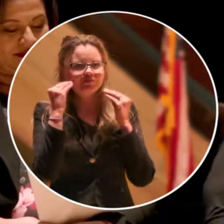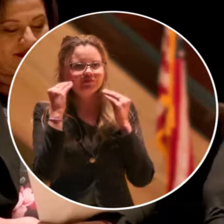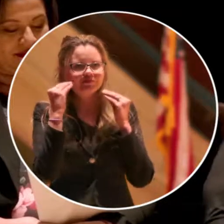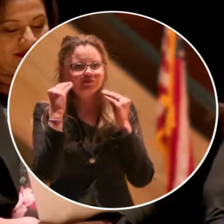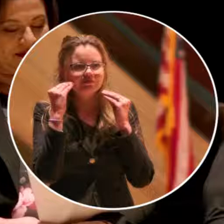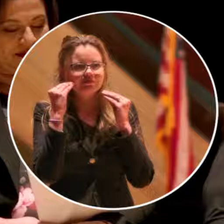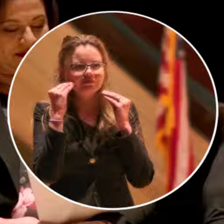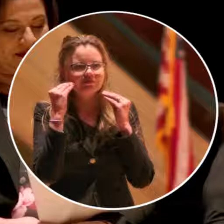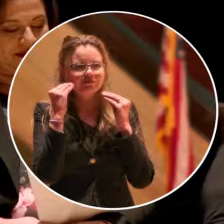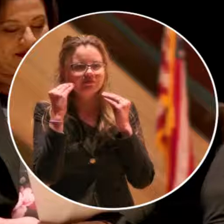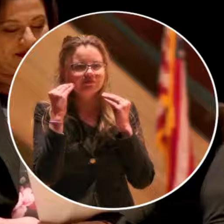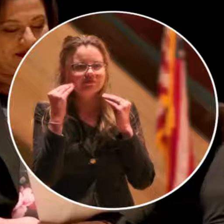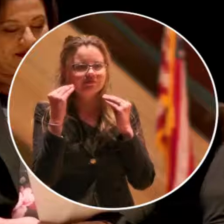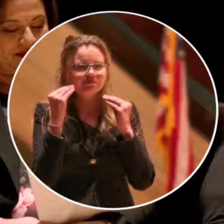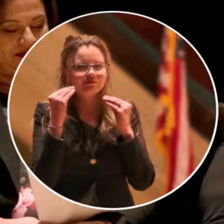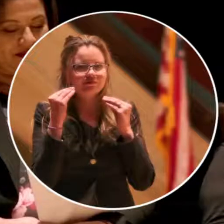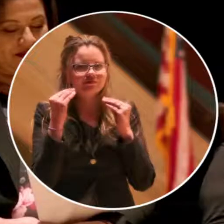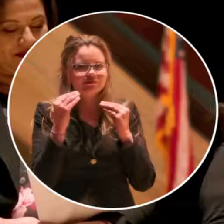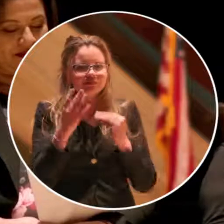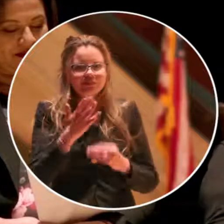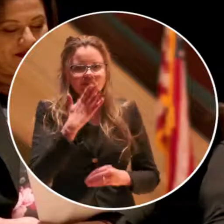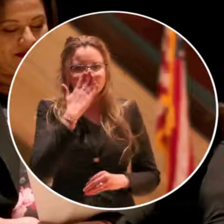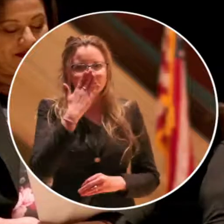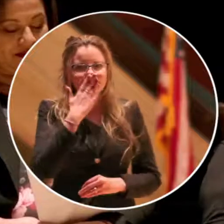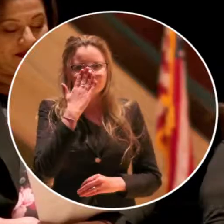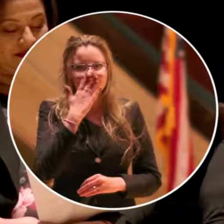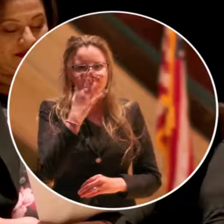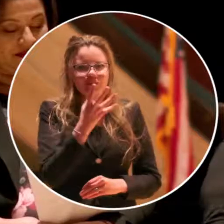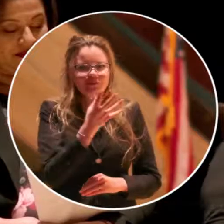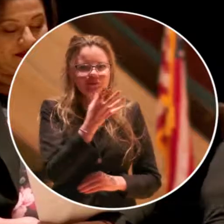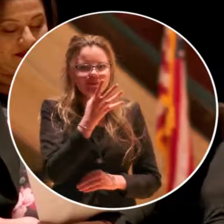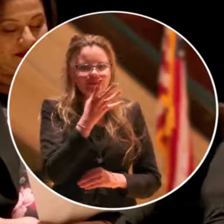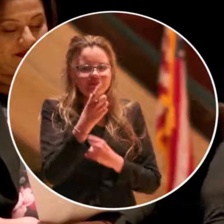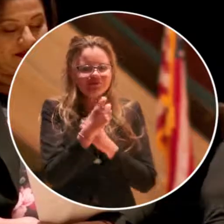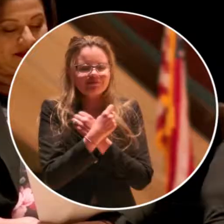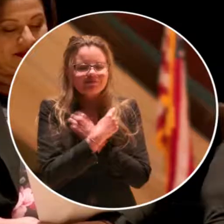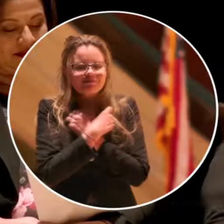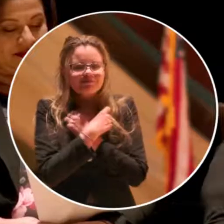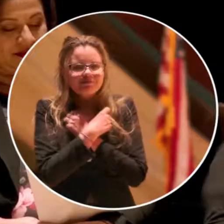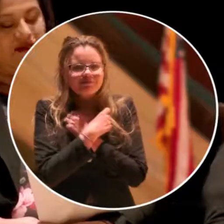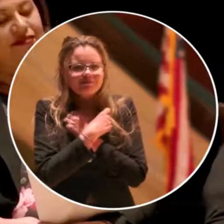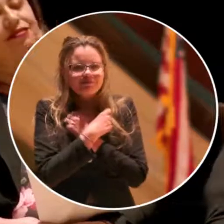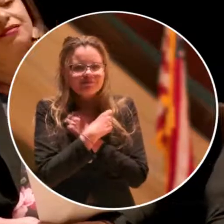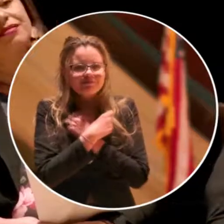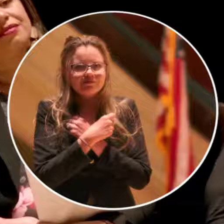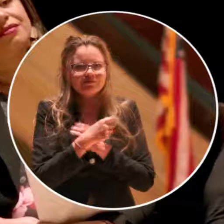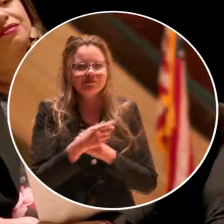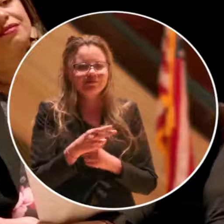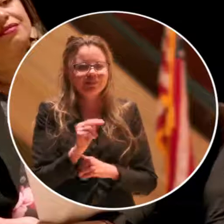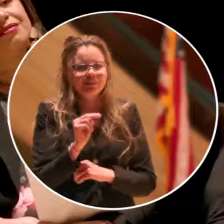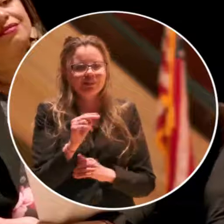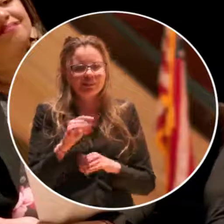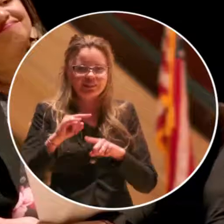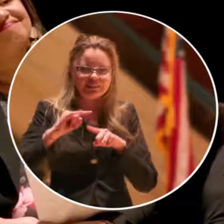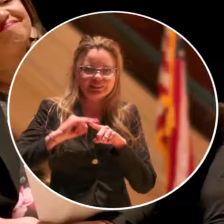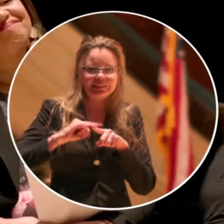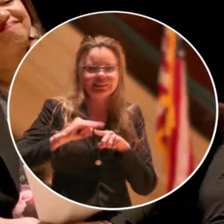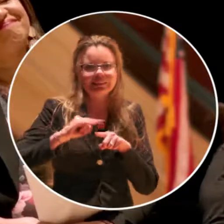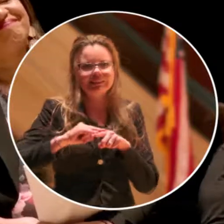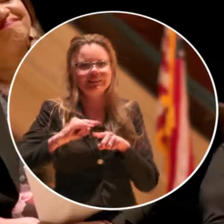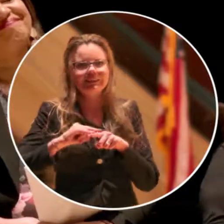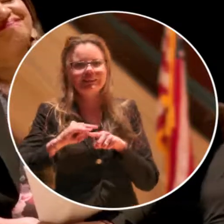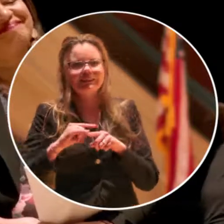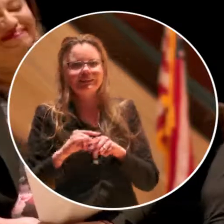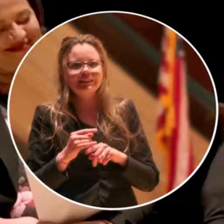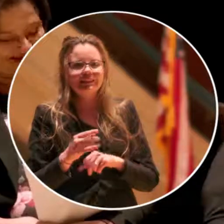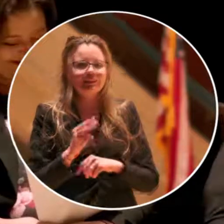delight, the unmistakable whiff of Grandma's embrace. That bouquet of nicotine, spearmint, and cedar